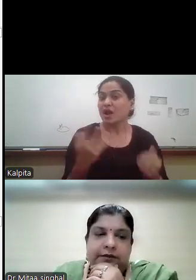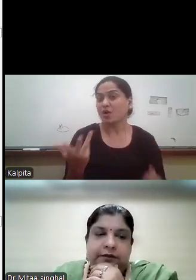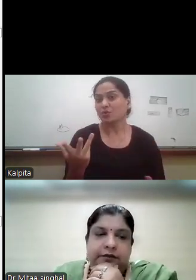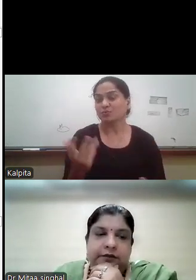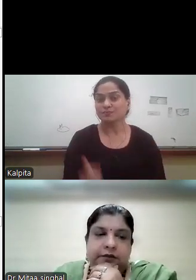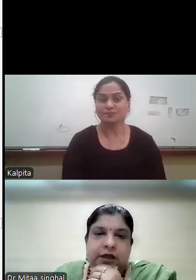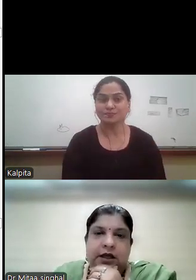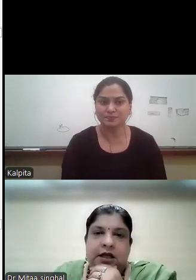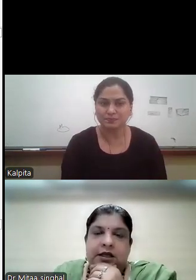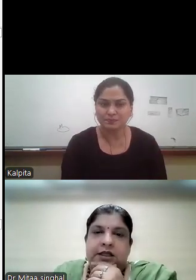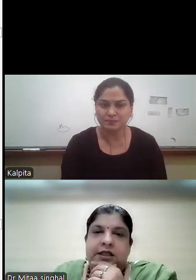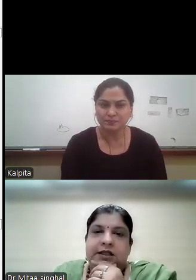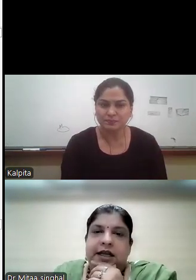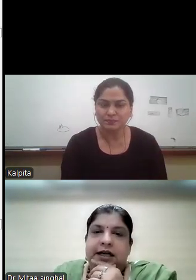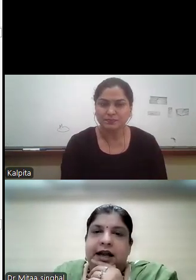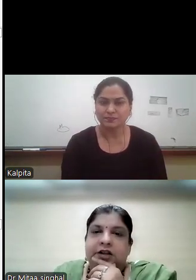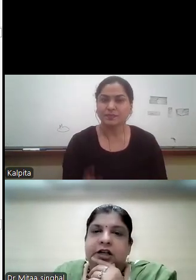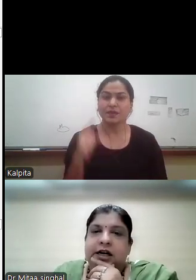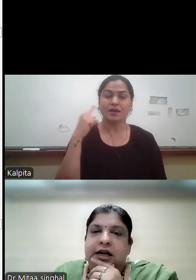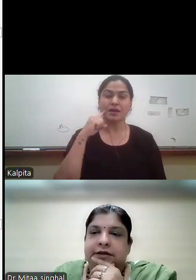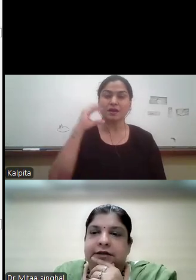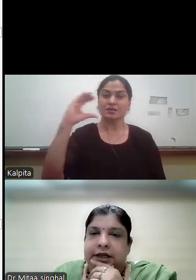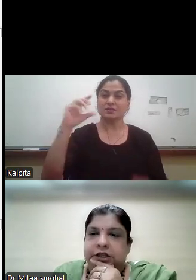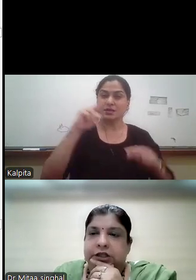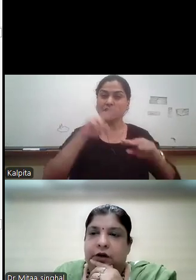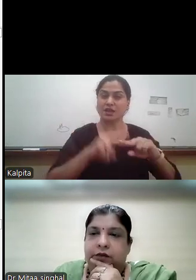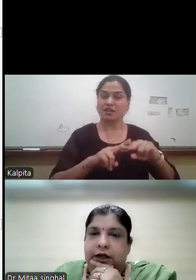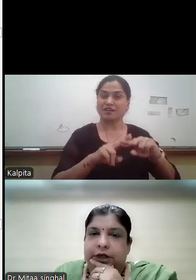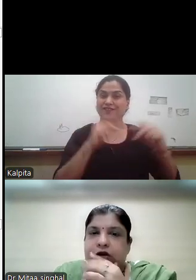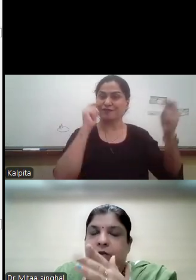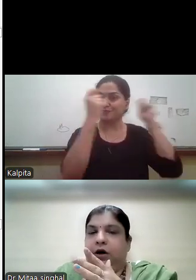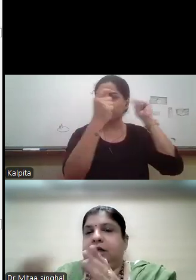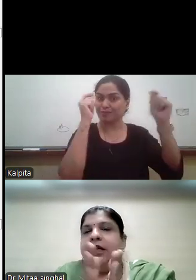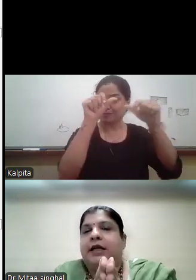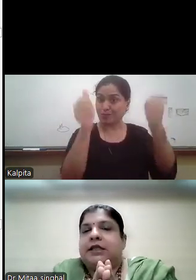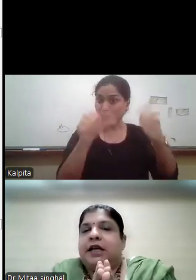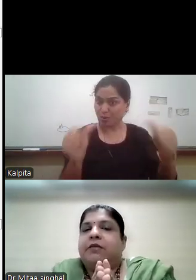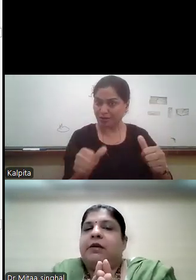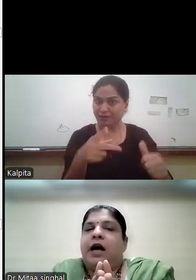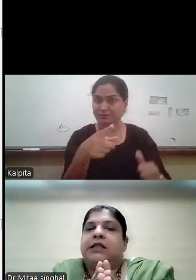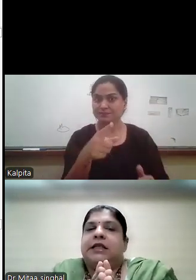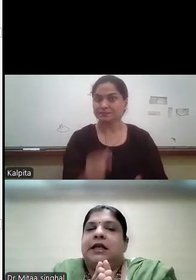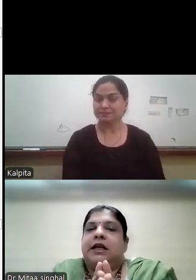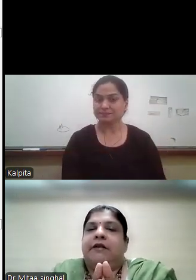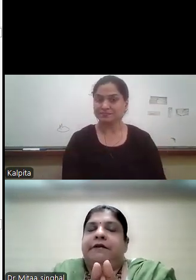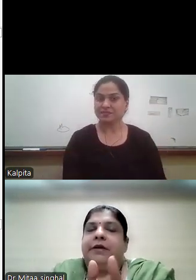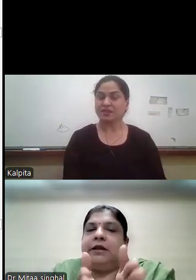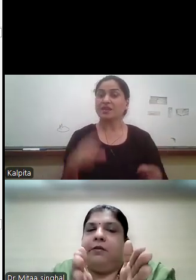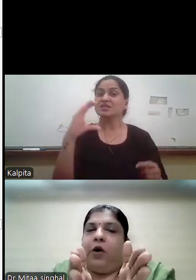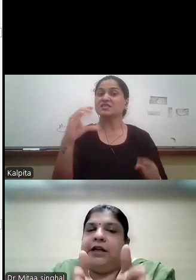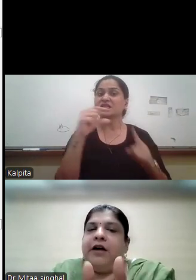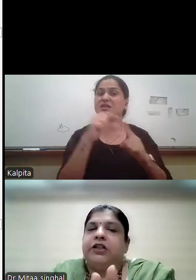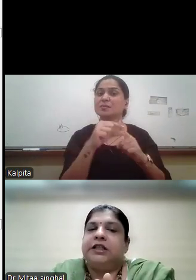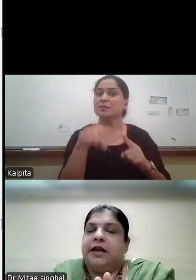model, it is the international classification of WHO model. Cerebral palsy,